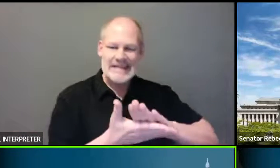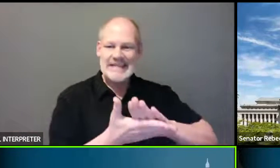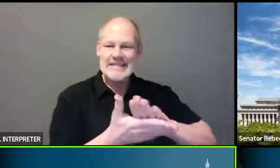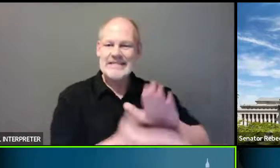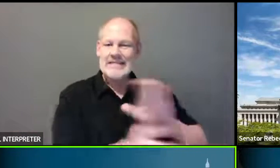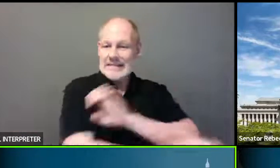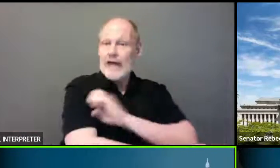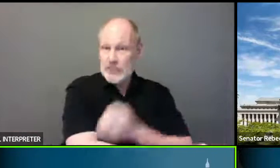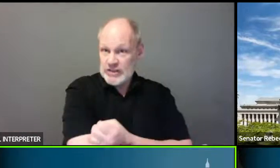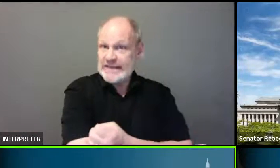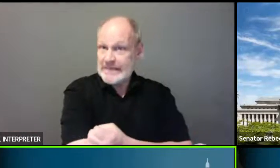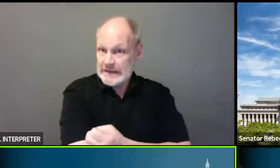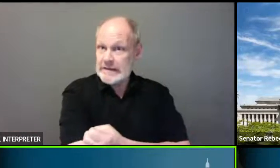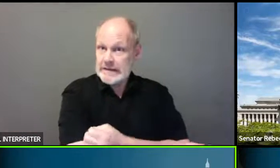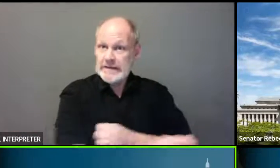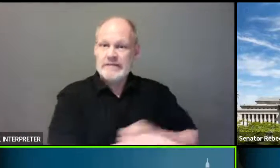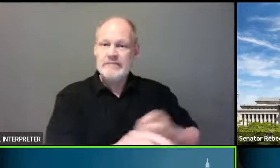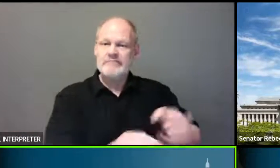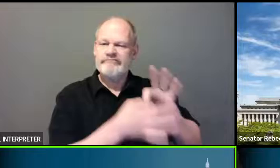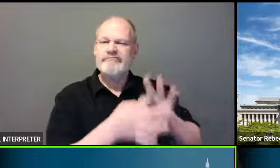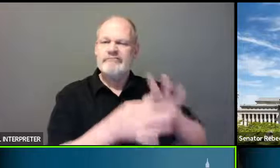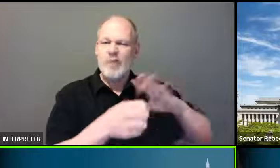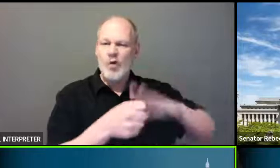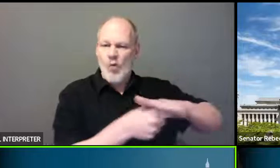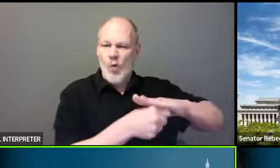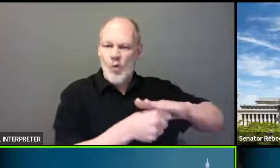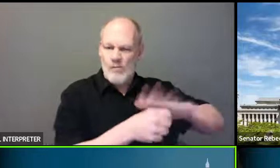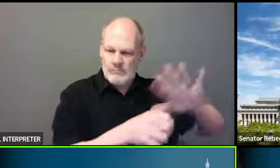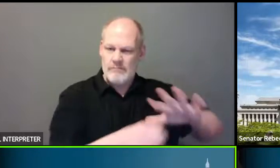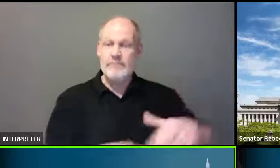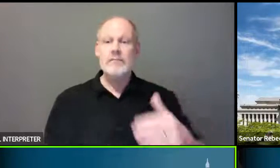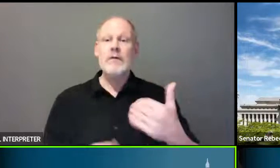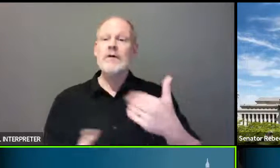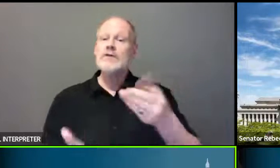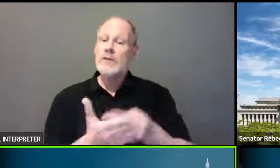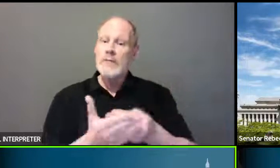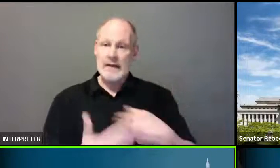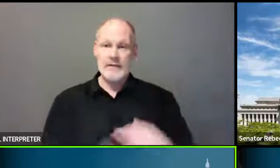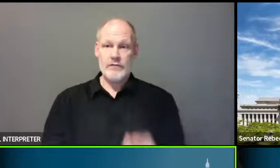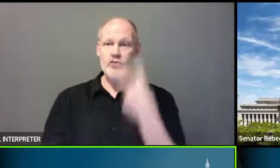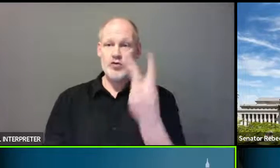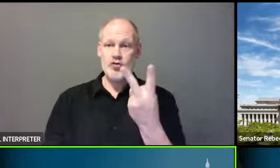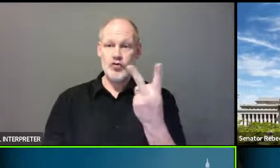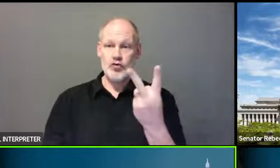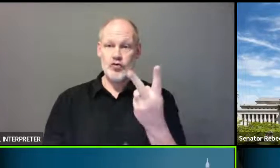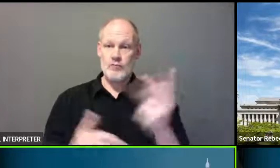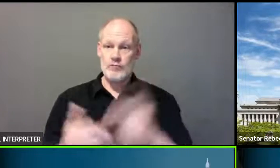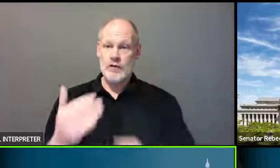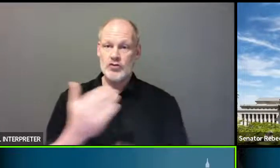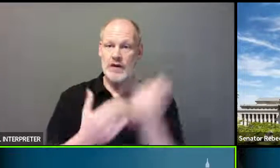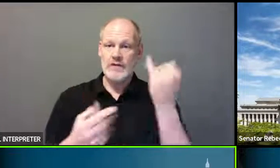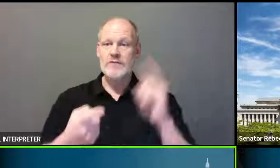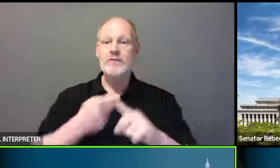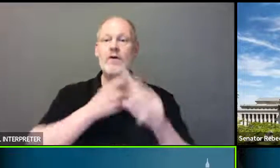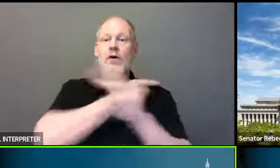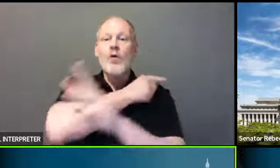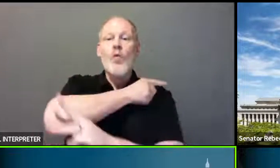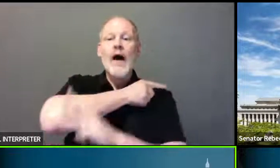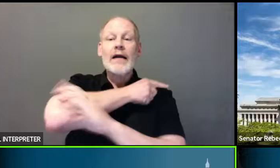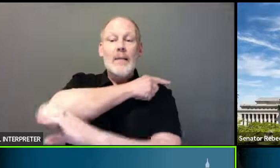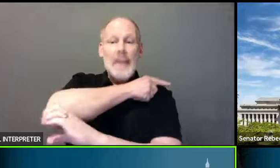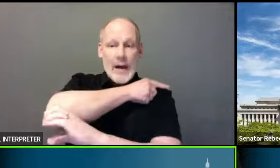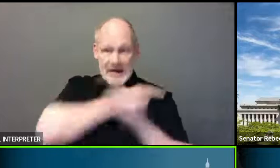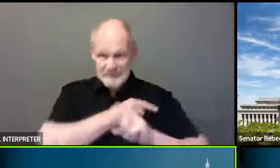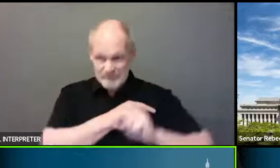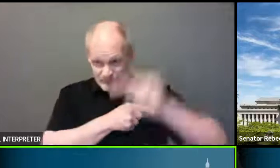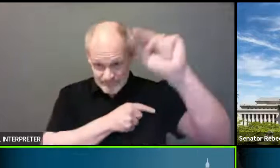have put money towards two clean energy projects. One is up in Whatcom County, where we're